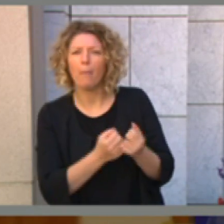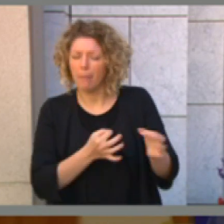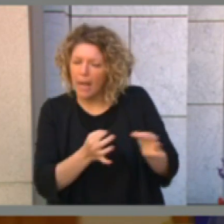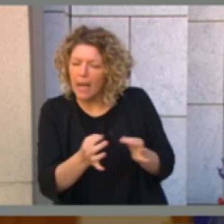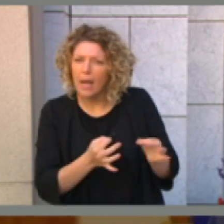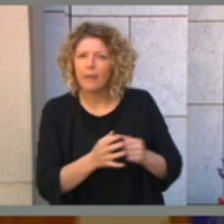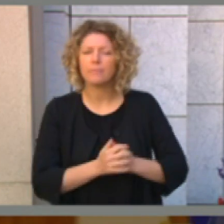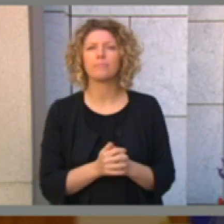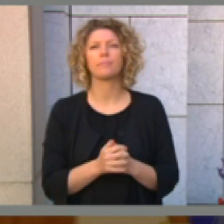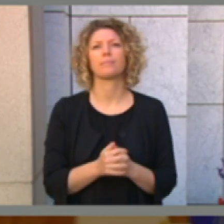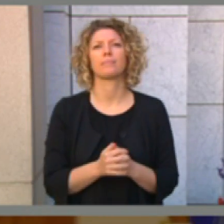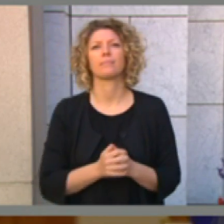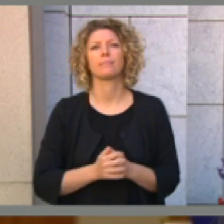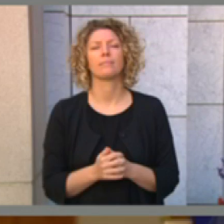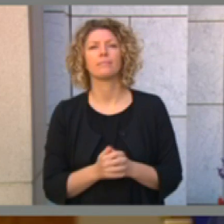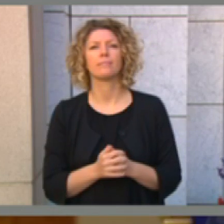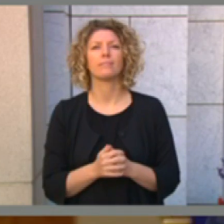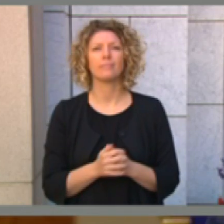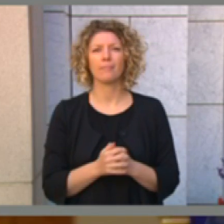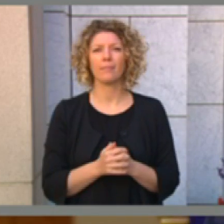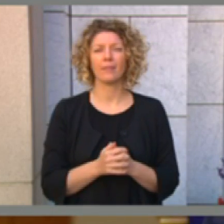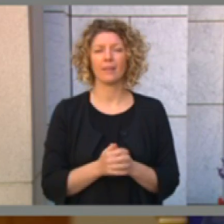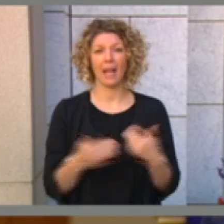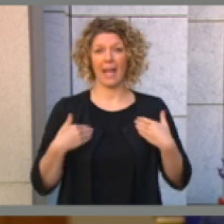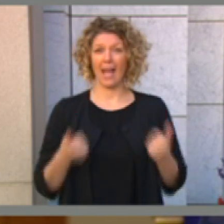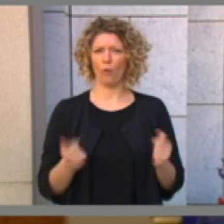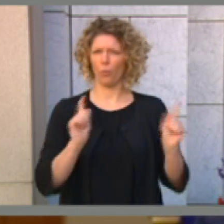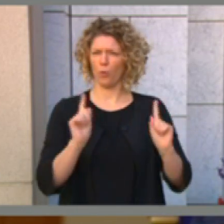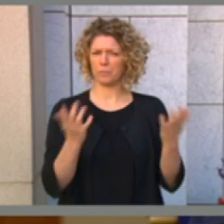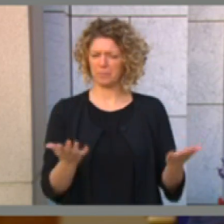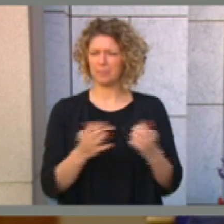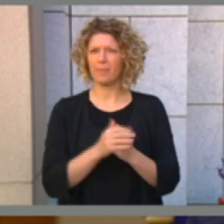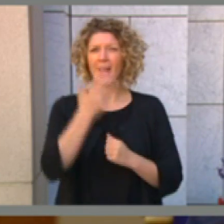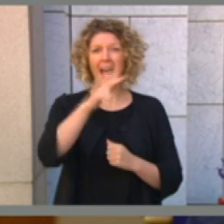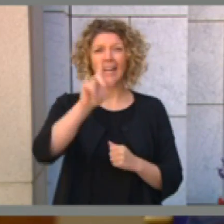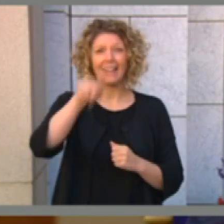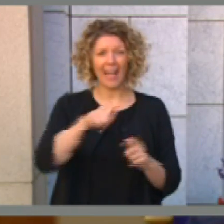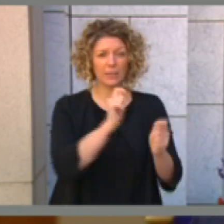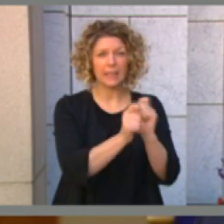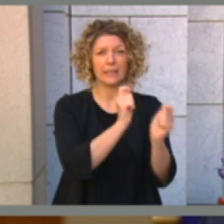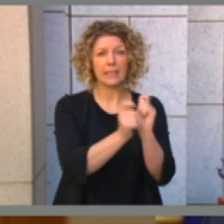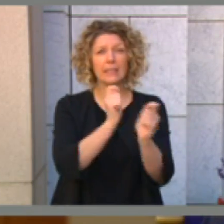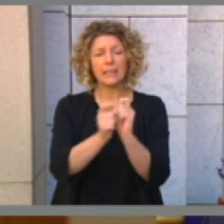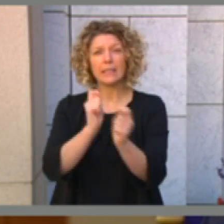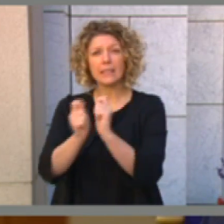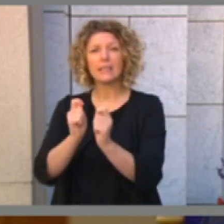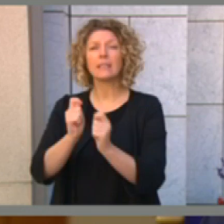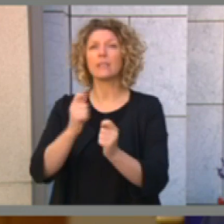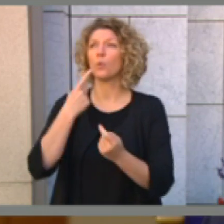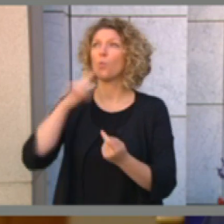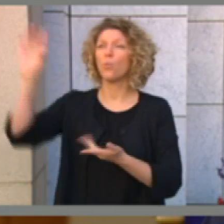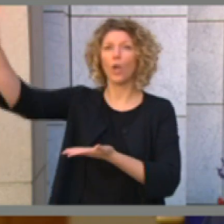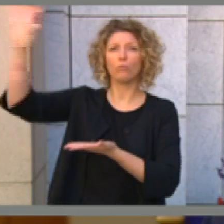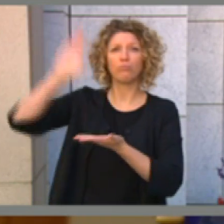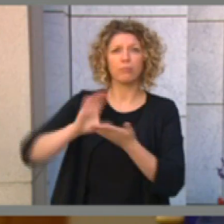On the health side of things, 80,000 tests have now been completed, and we've been able to source additional supplies of